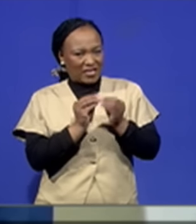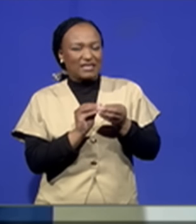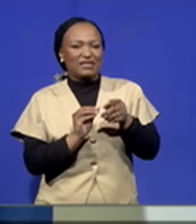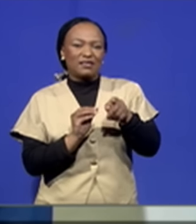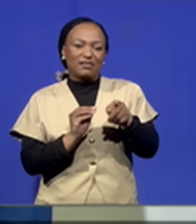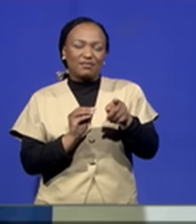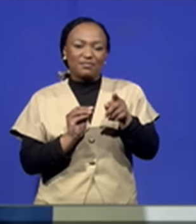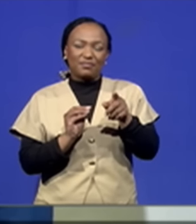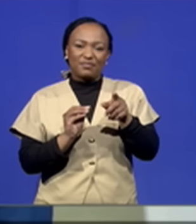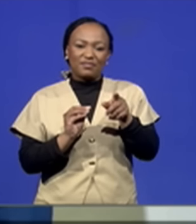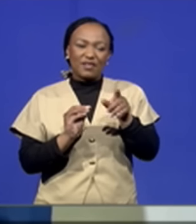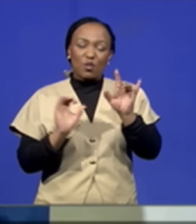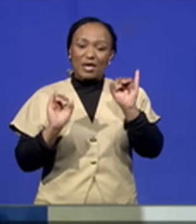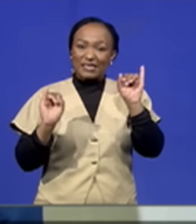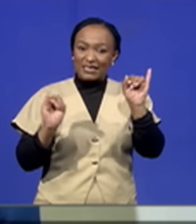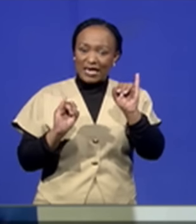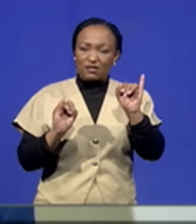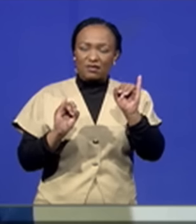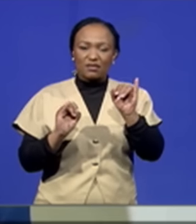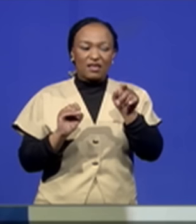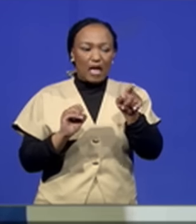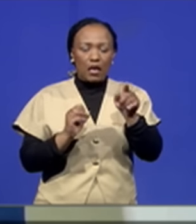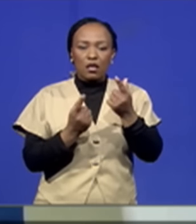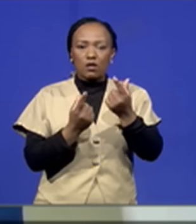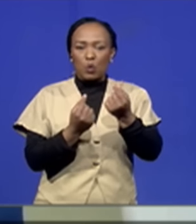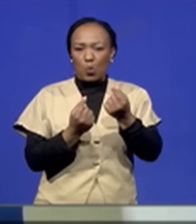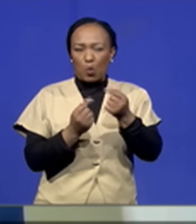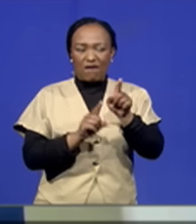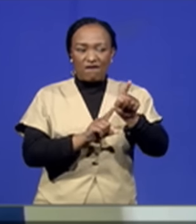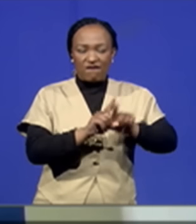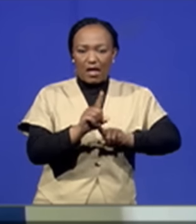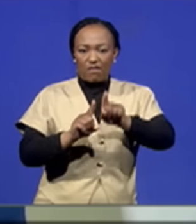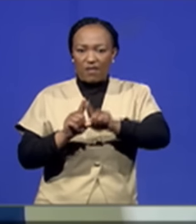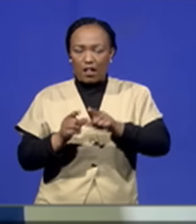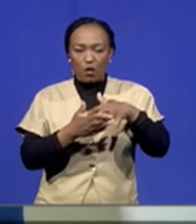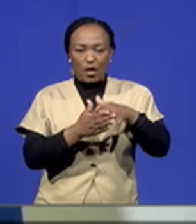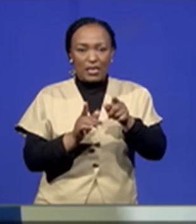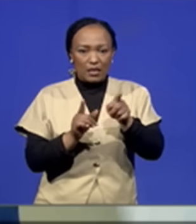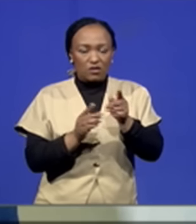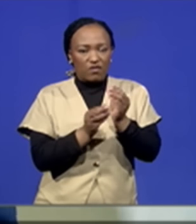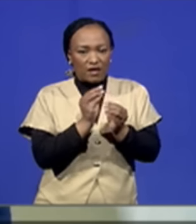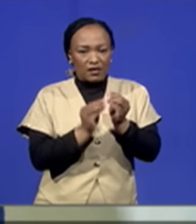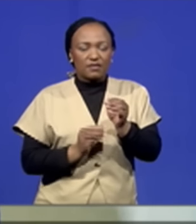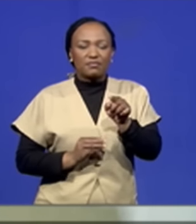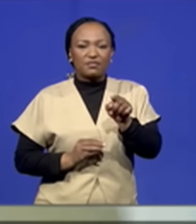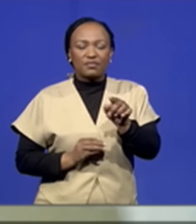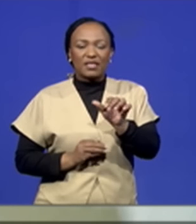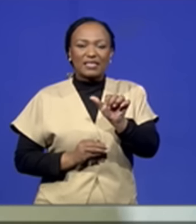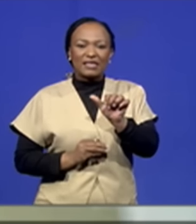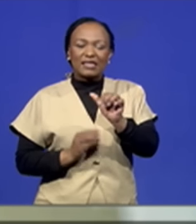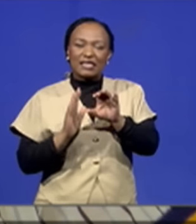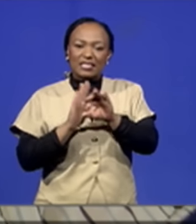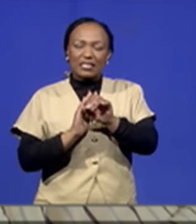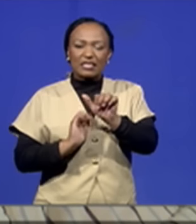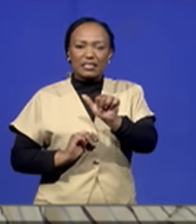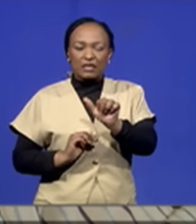the serious weaknesses identified through the Section 216 subsection 2